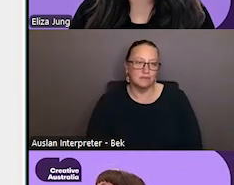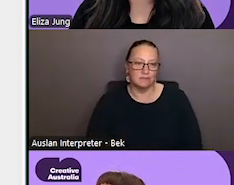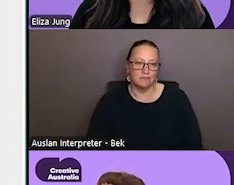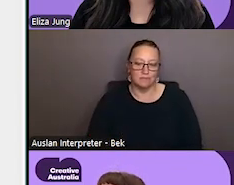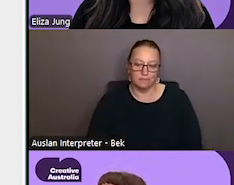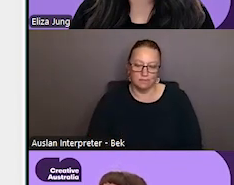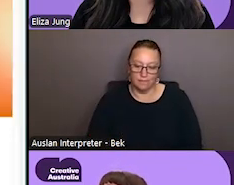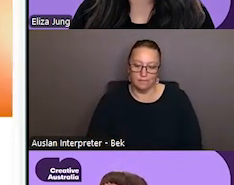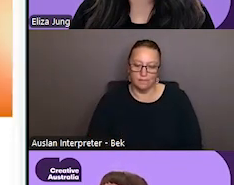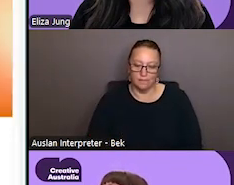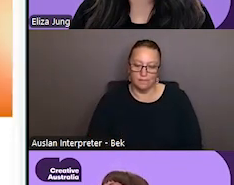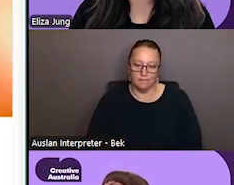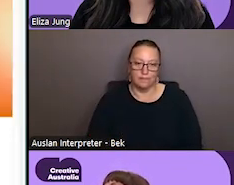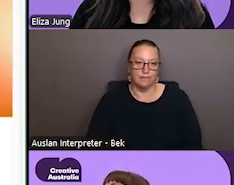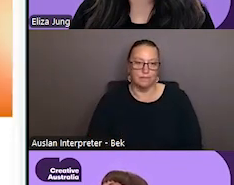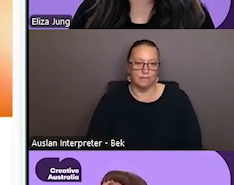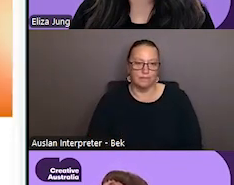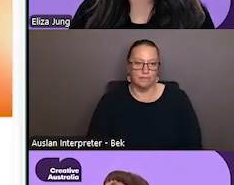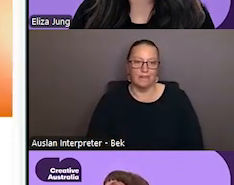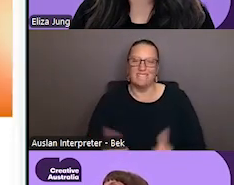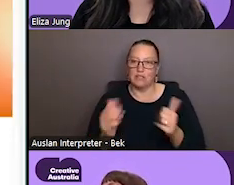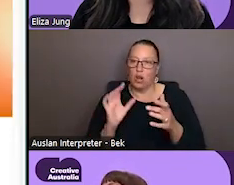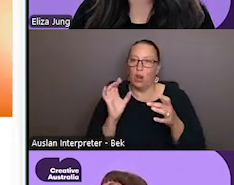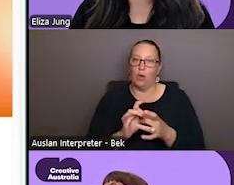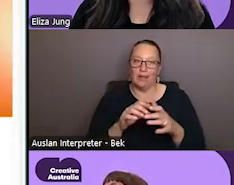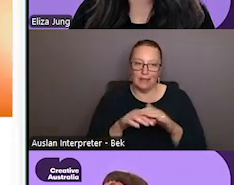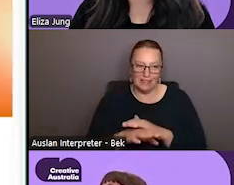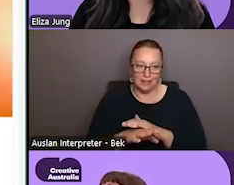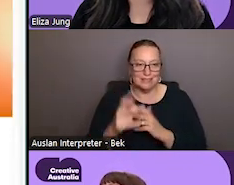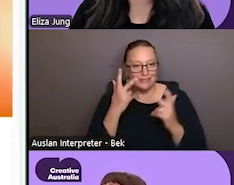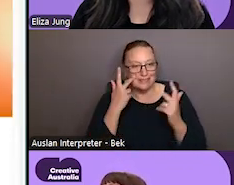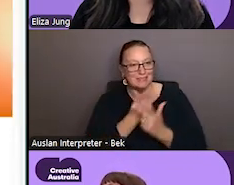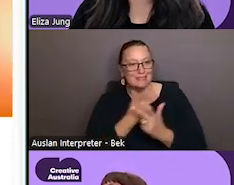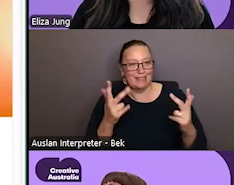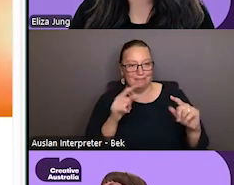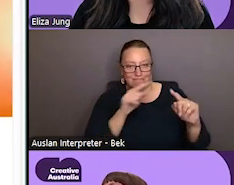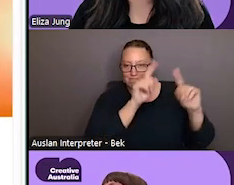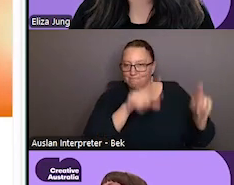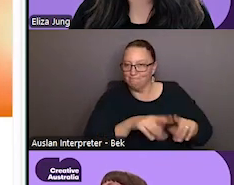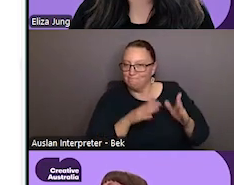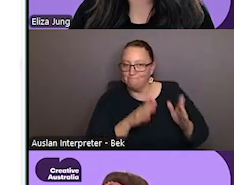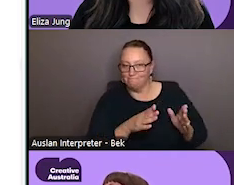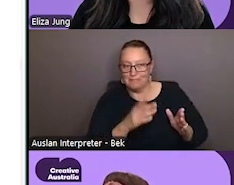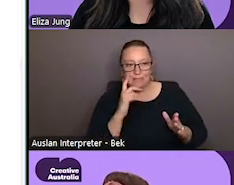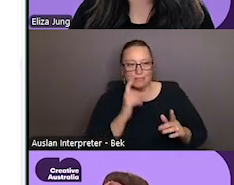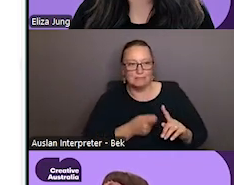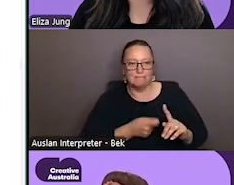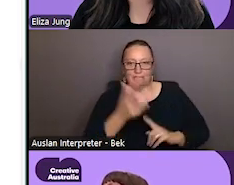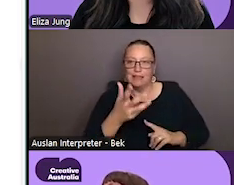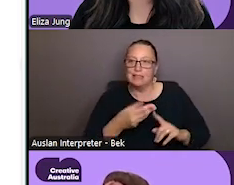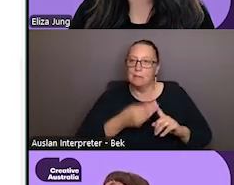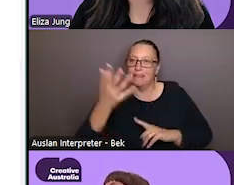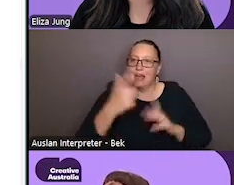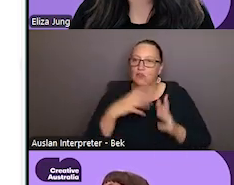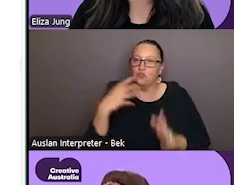Once you log into this system, you'll see this dashboard. All you need to do is click on Submit a Nomination, and